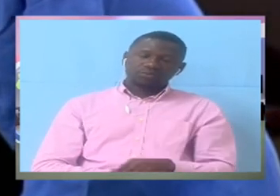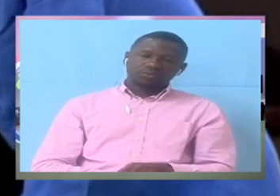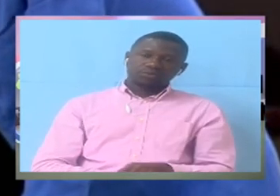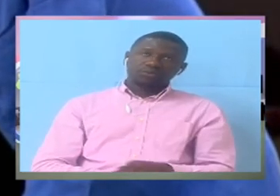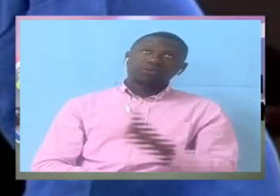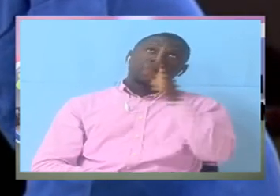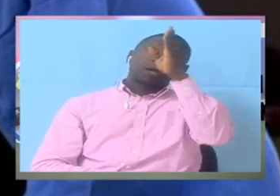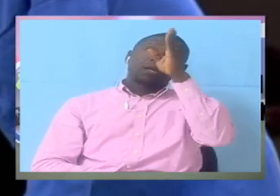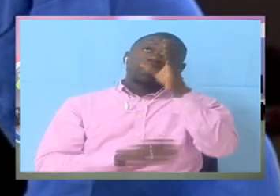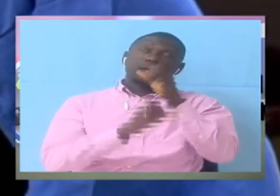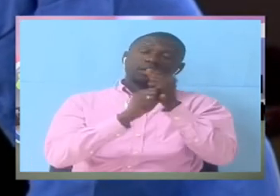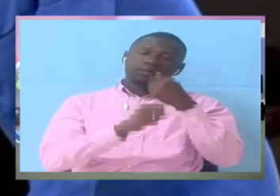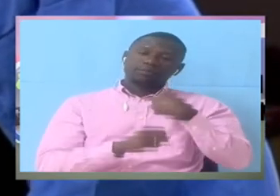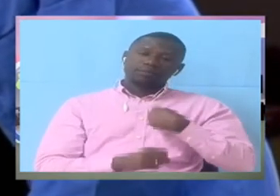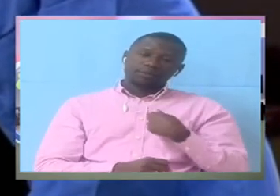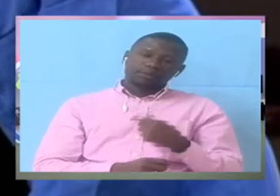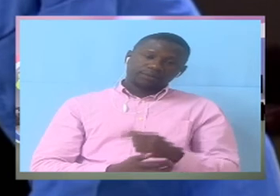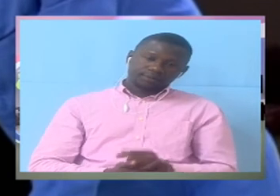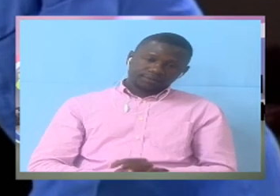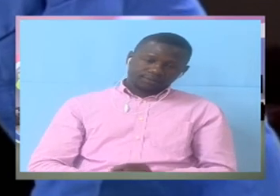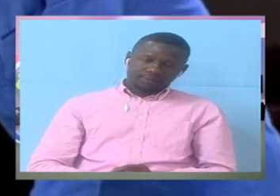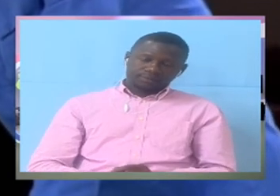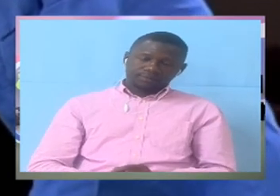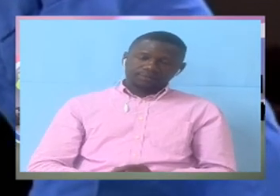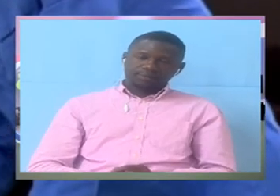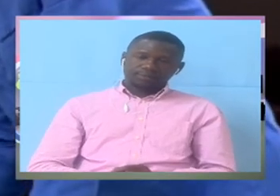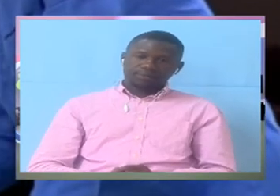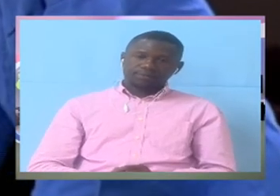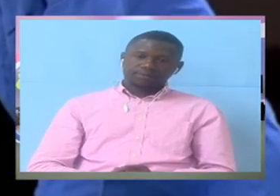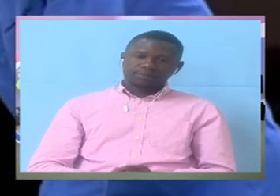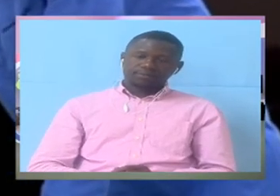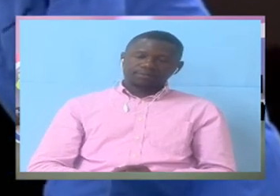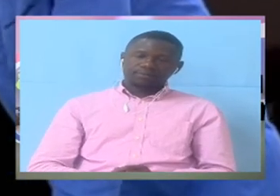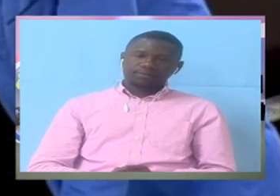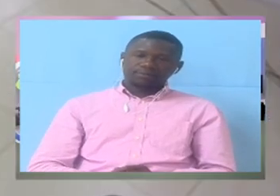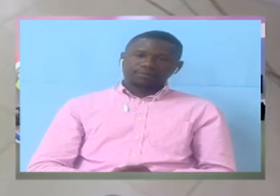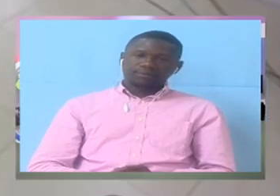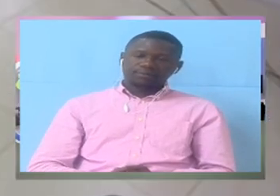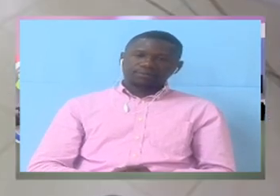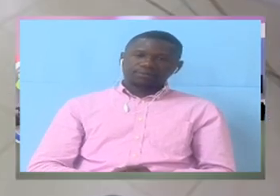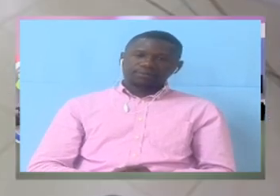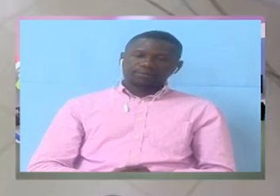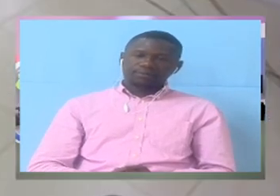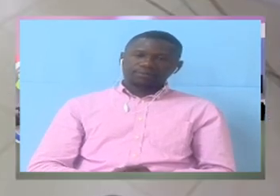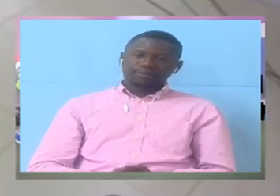help me God. Koto alama ale ndema. Koto alama maru ndema.